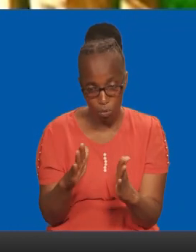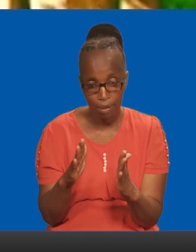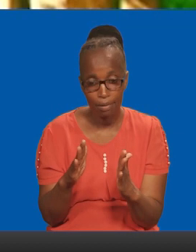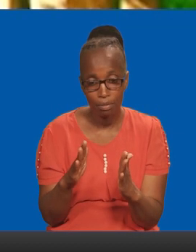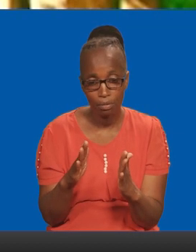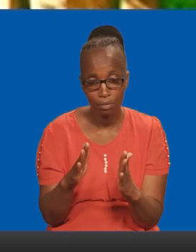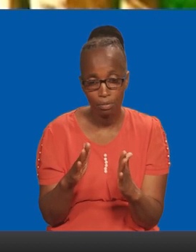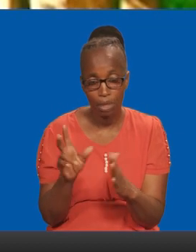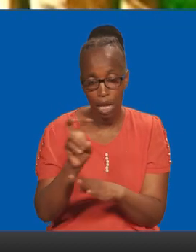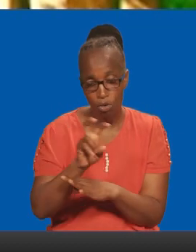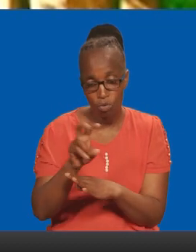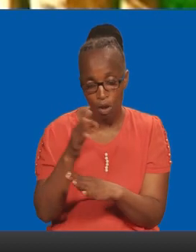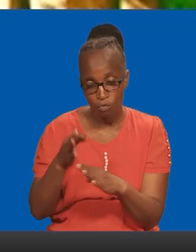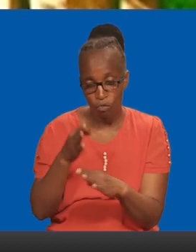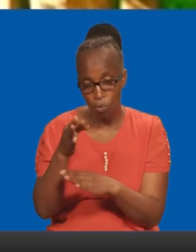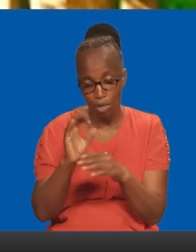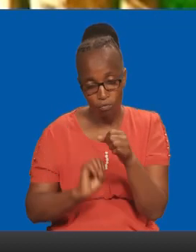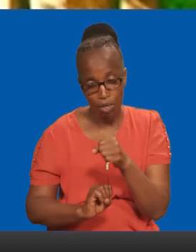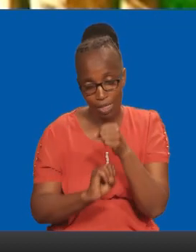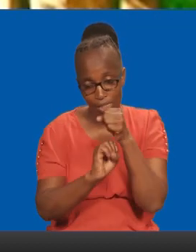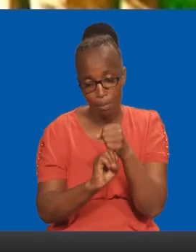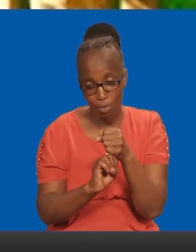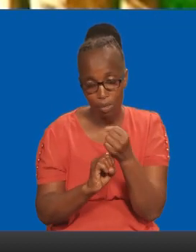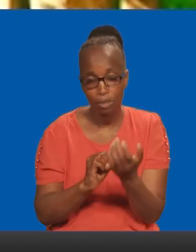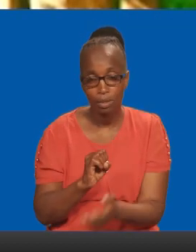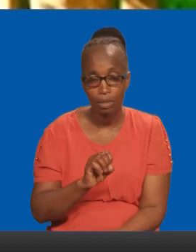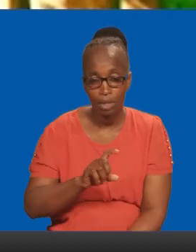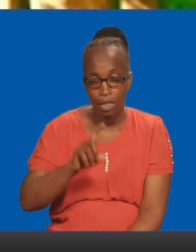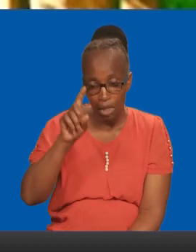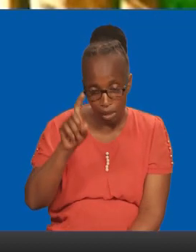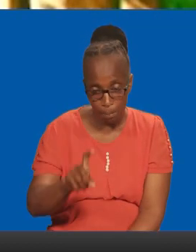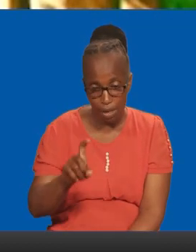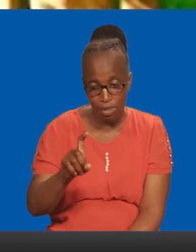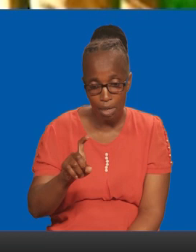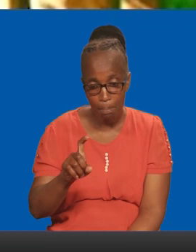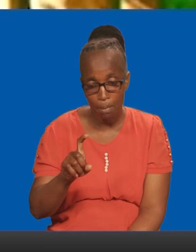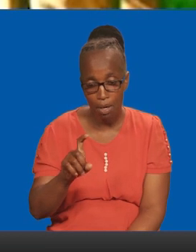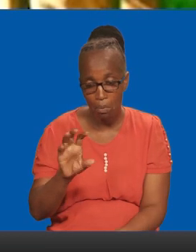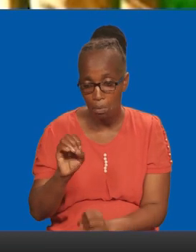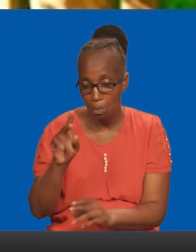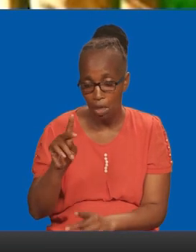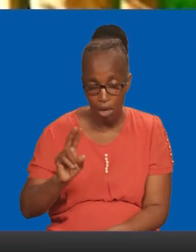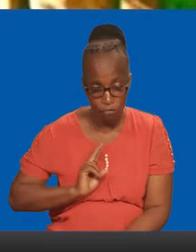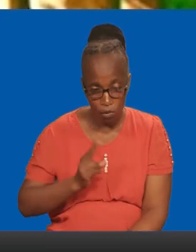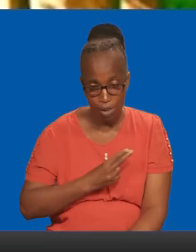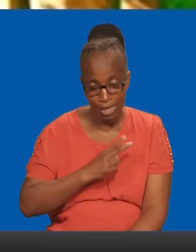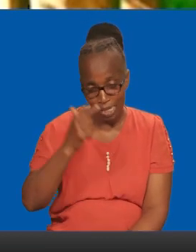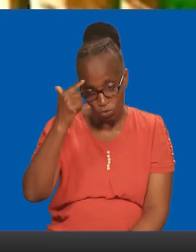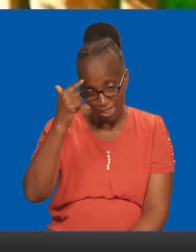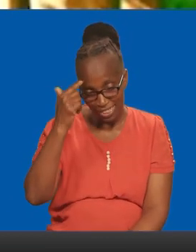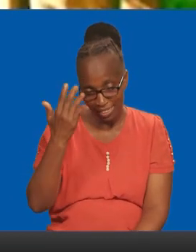community in a big way. And they look forward to our support. So it's difficult for us to